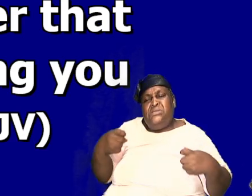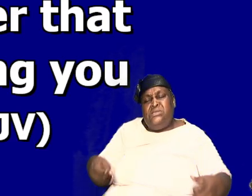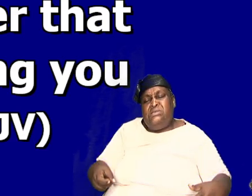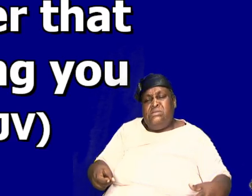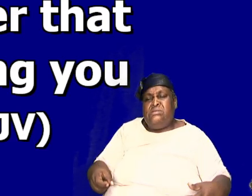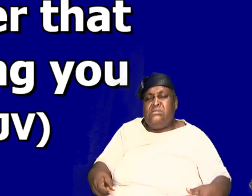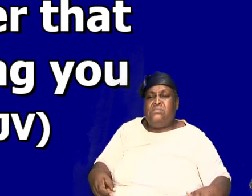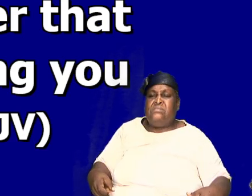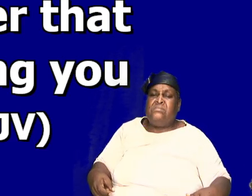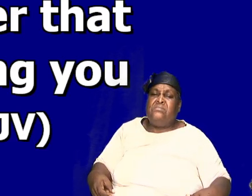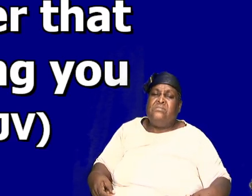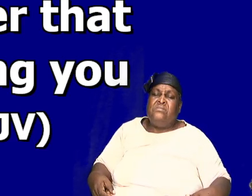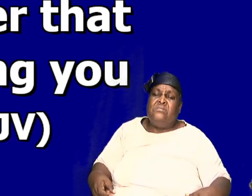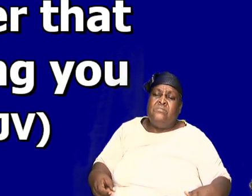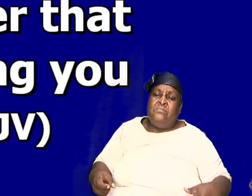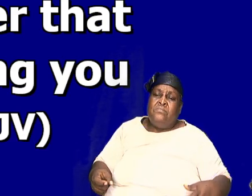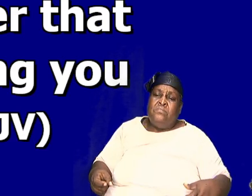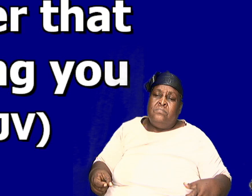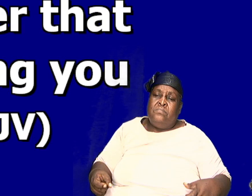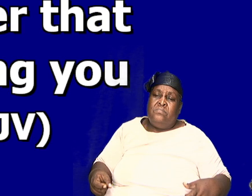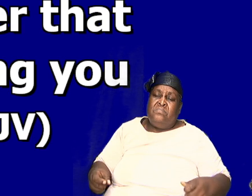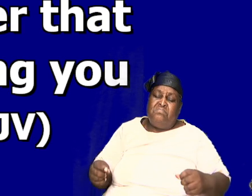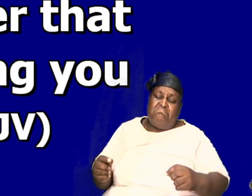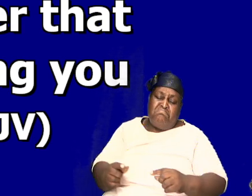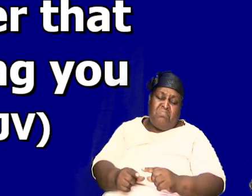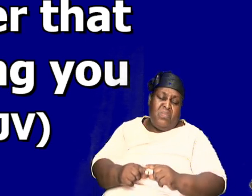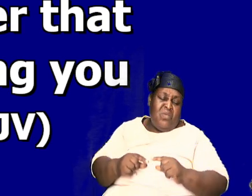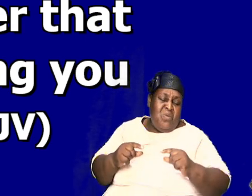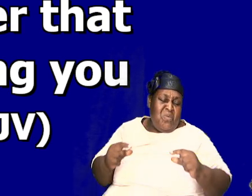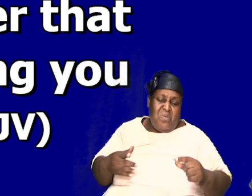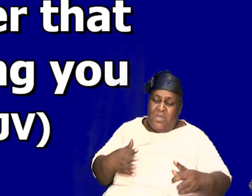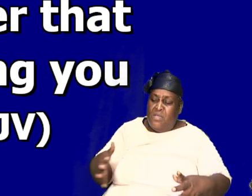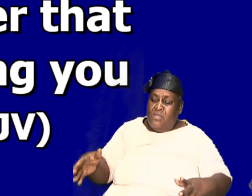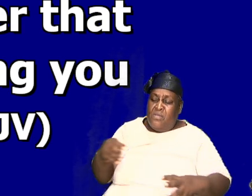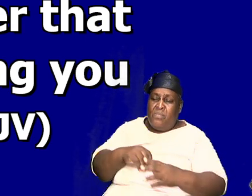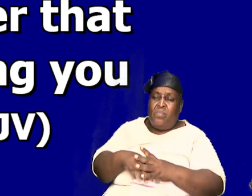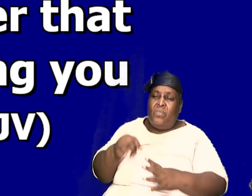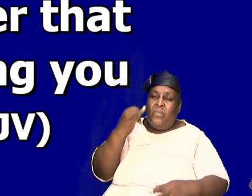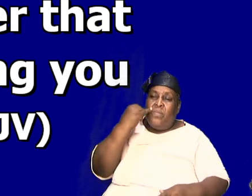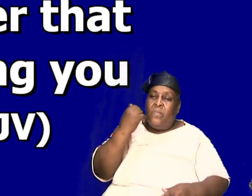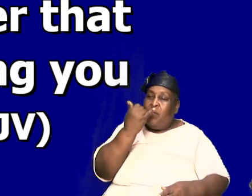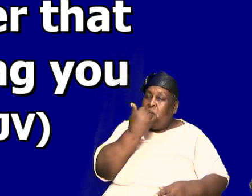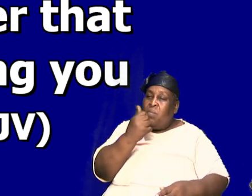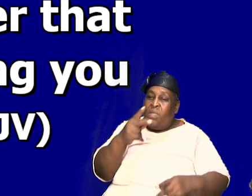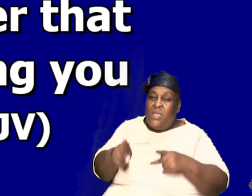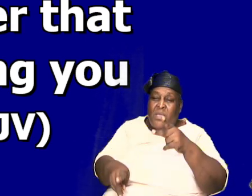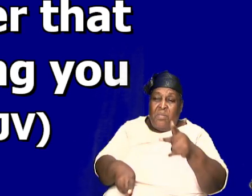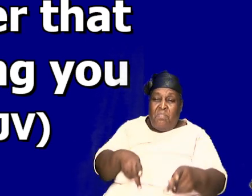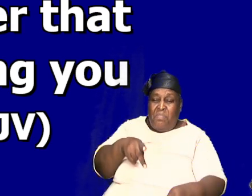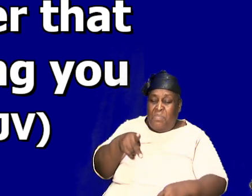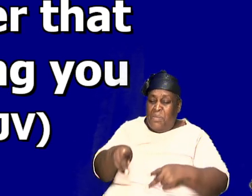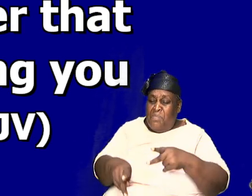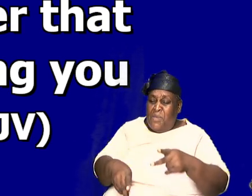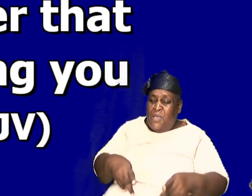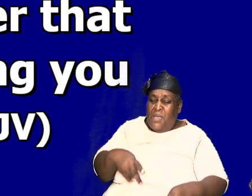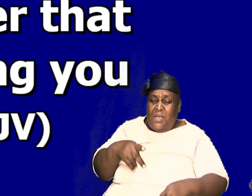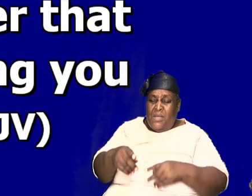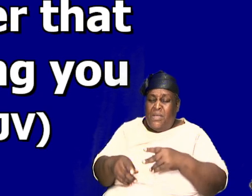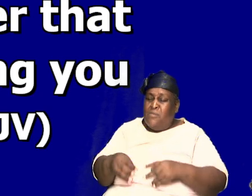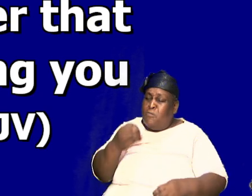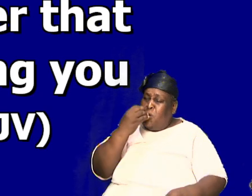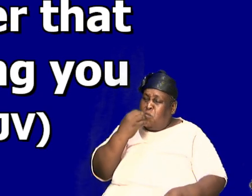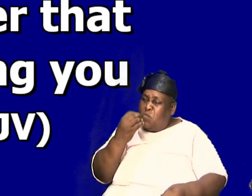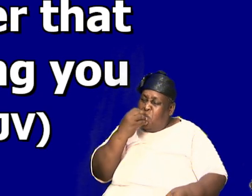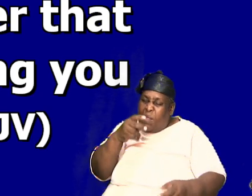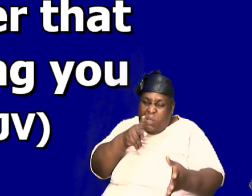amen, it was a real sin in Israel. The people threw down on the soil,